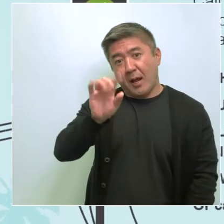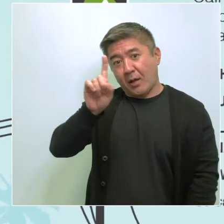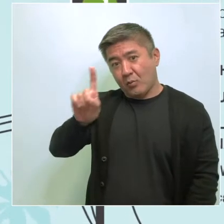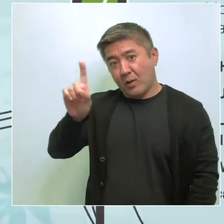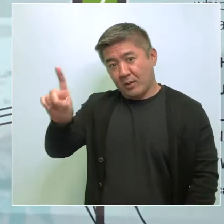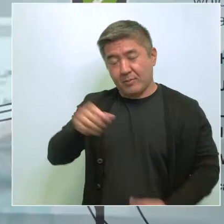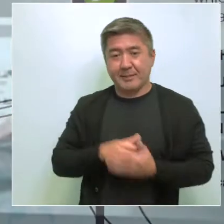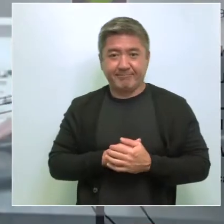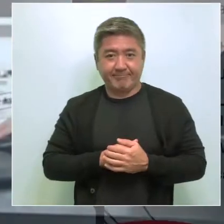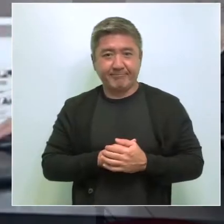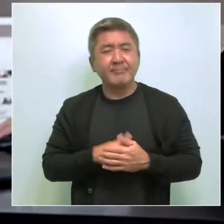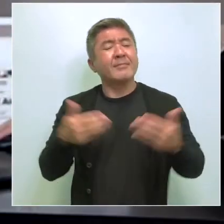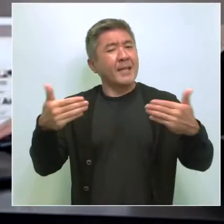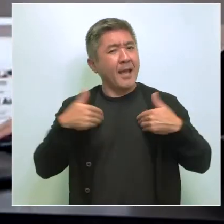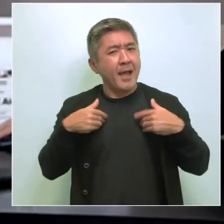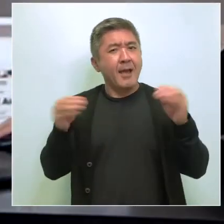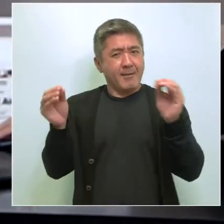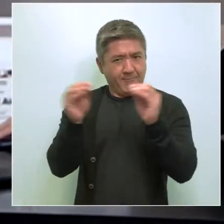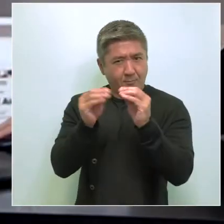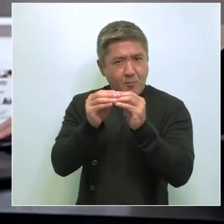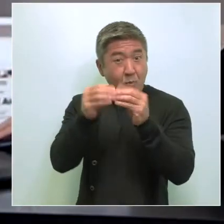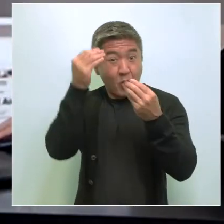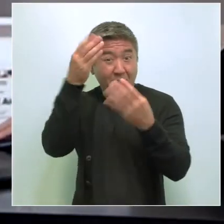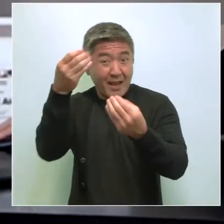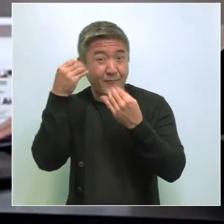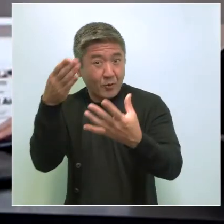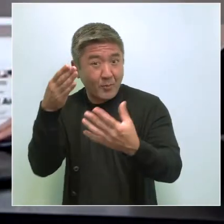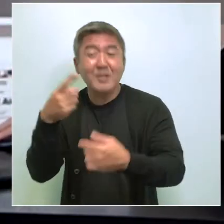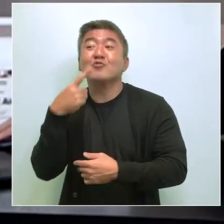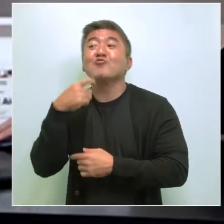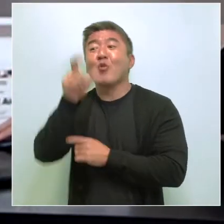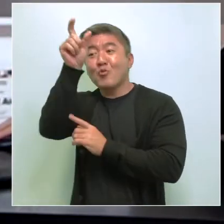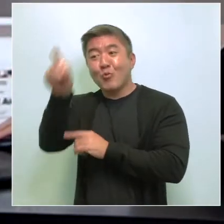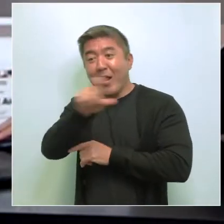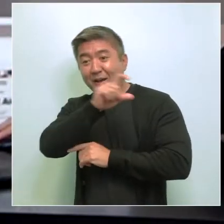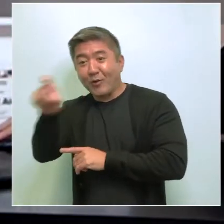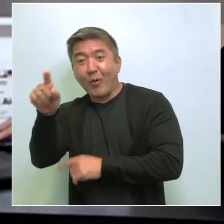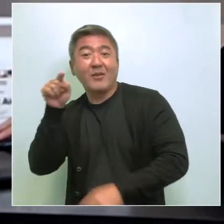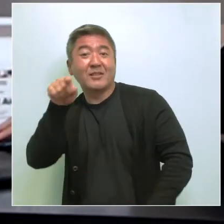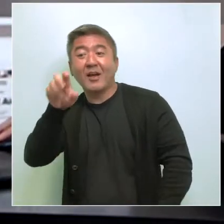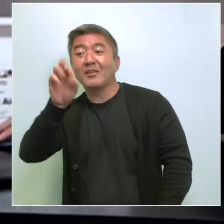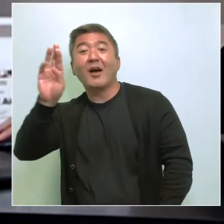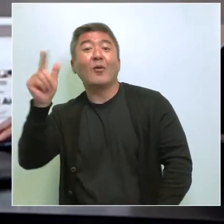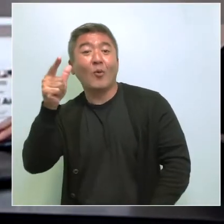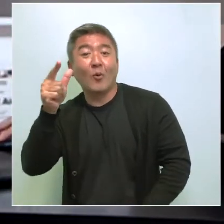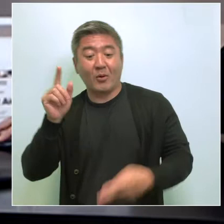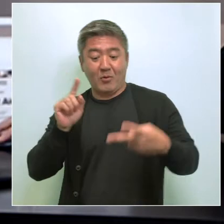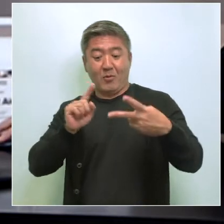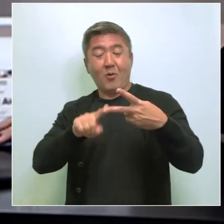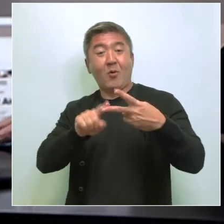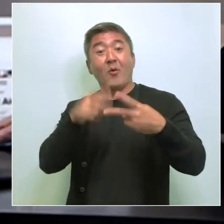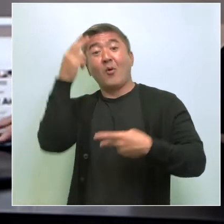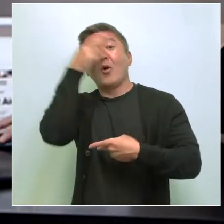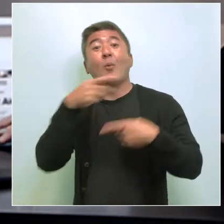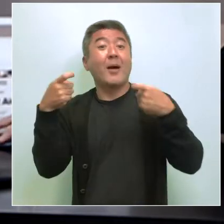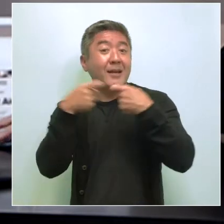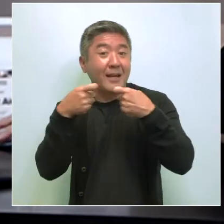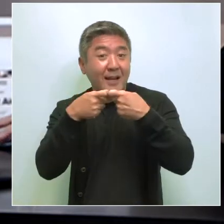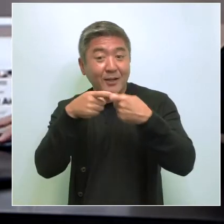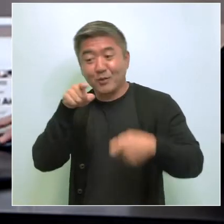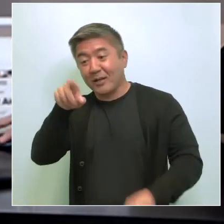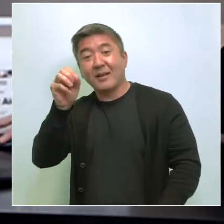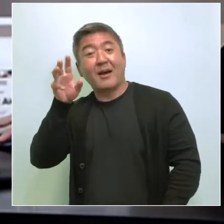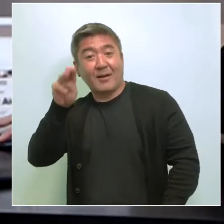to help them yourself. You can learn more safety tips by visiting Red Cross at redcross.org/Hawaii or by visiting